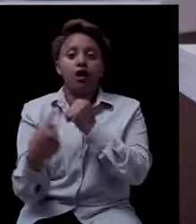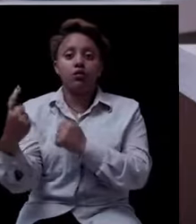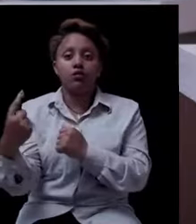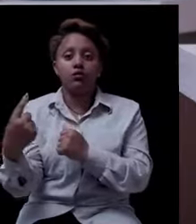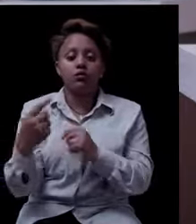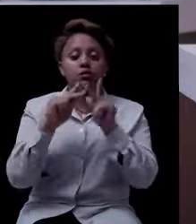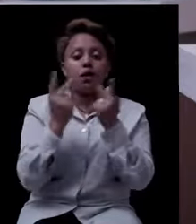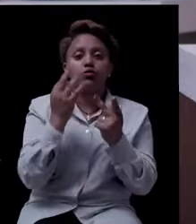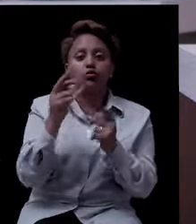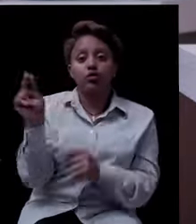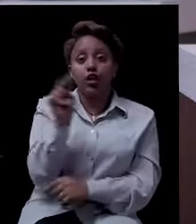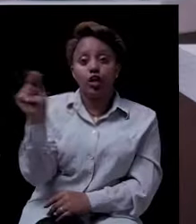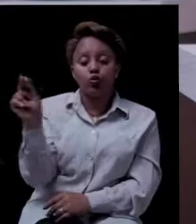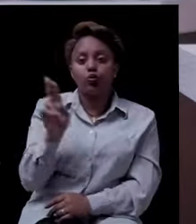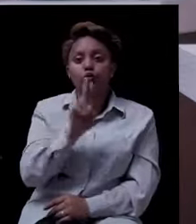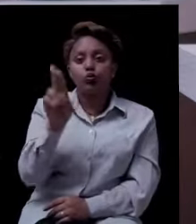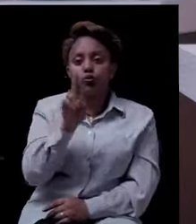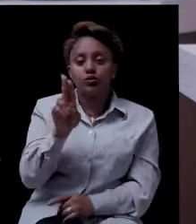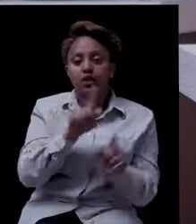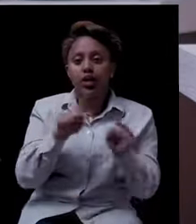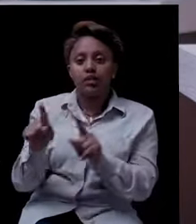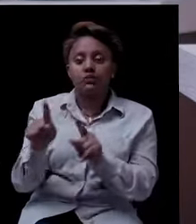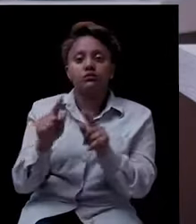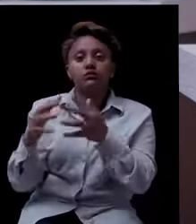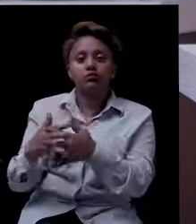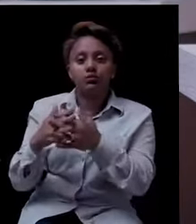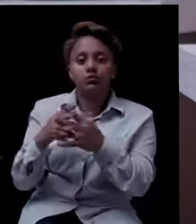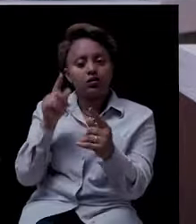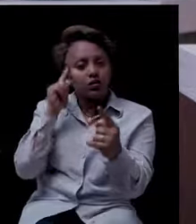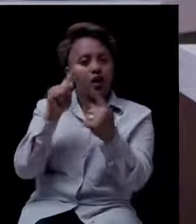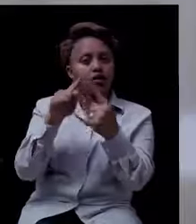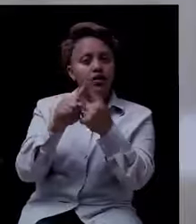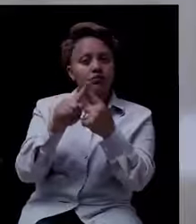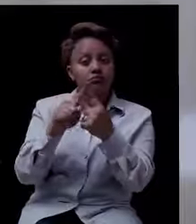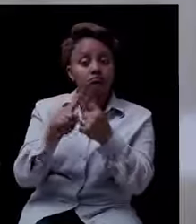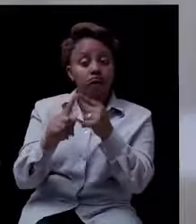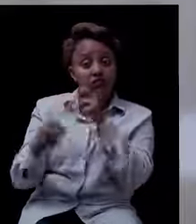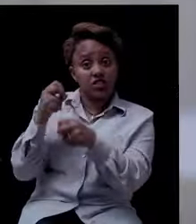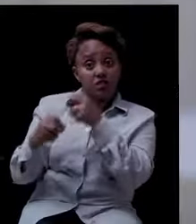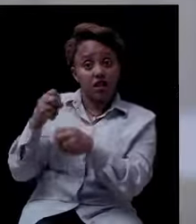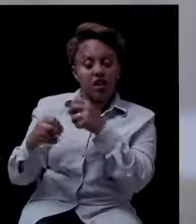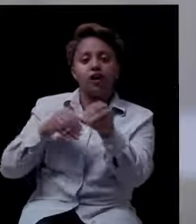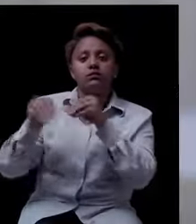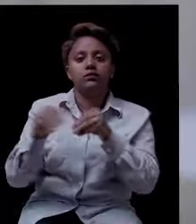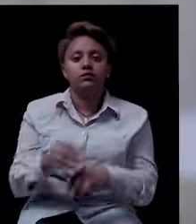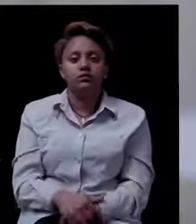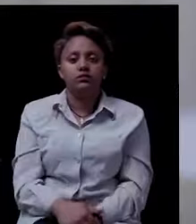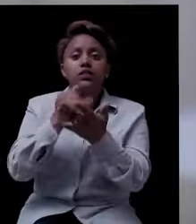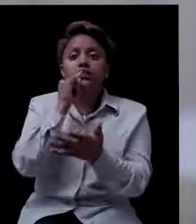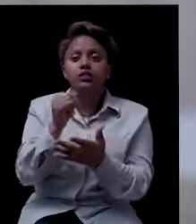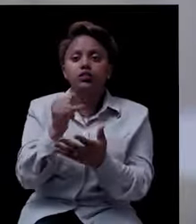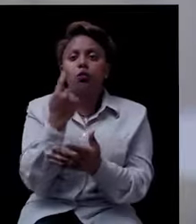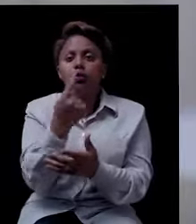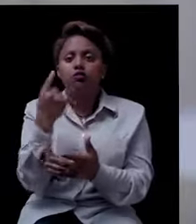network are used as a tool or end target of criminal activities. It is often committed by the